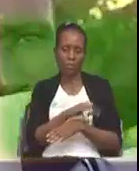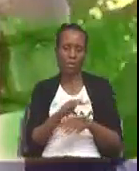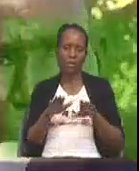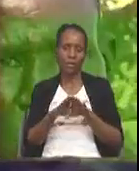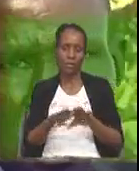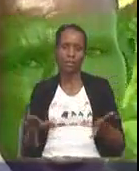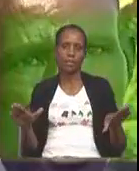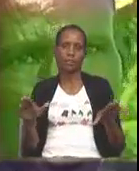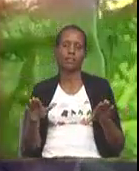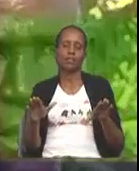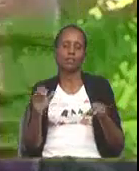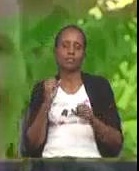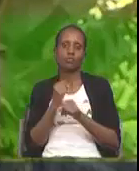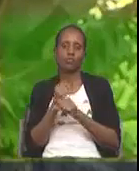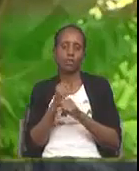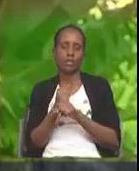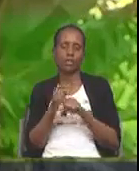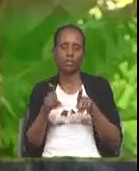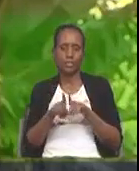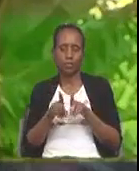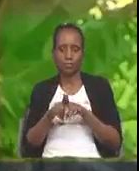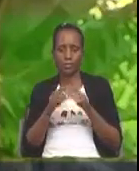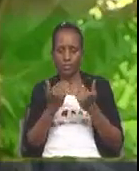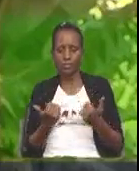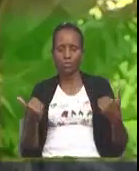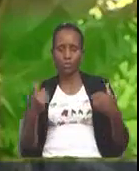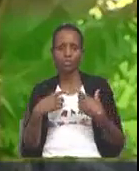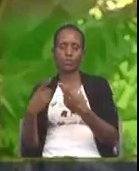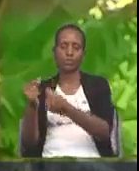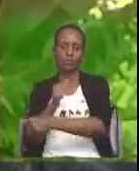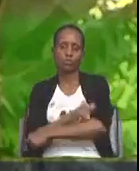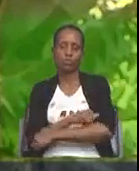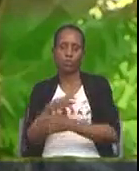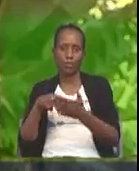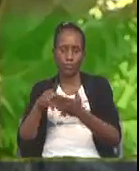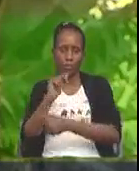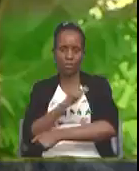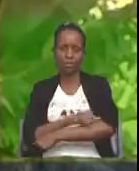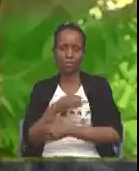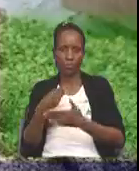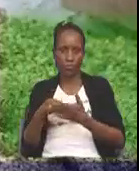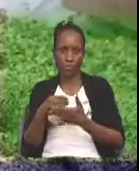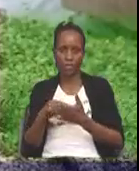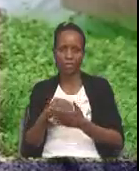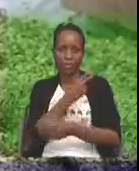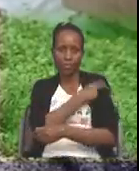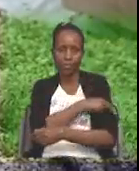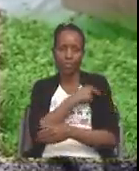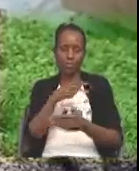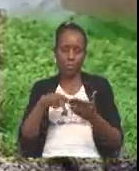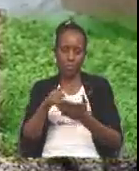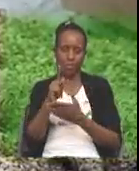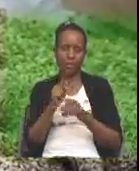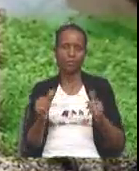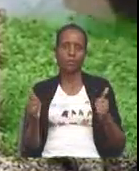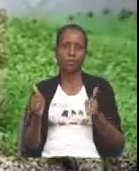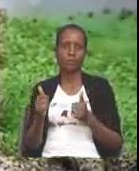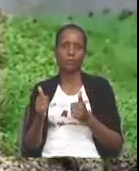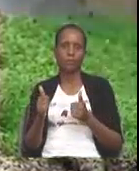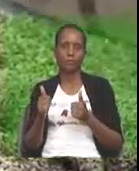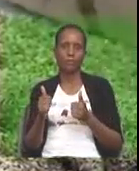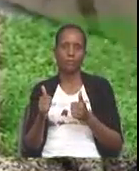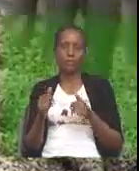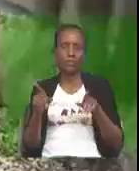kwa shamba kufanya ile kazi. Na hata watoto nalipiwa shule. Mtu akigonjeka anapelekwa hospitali kwa urahisi. As